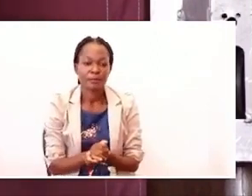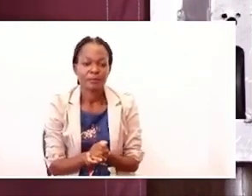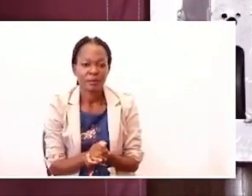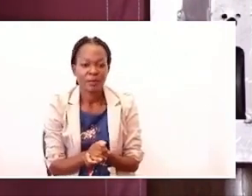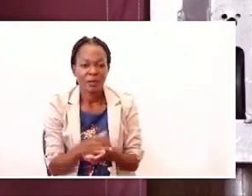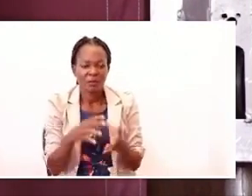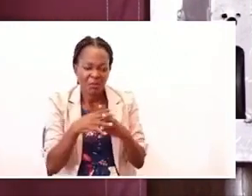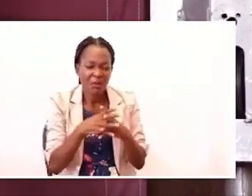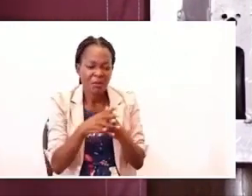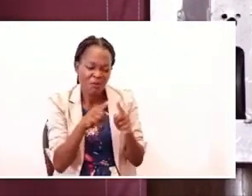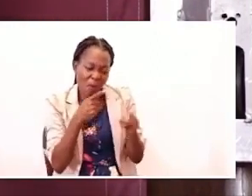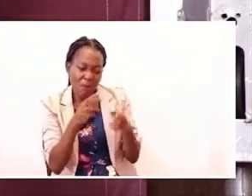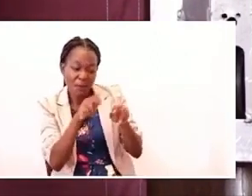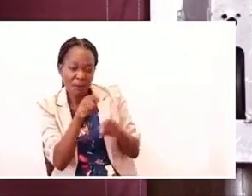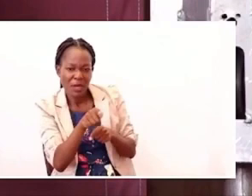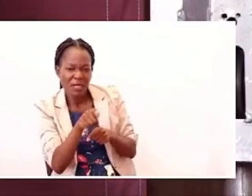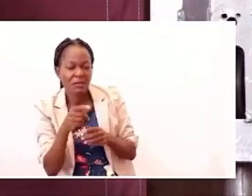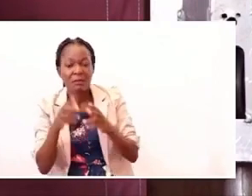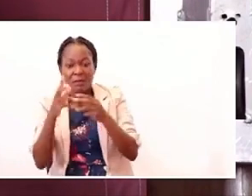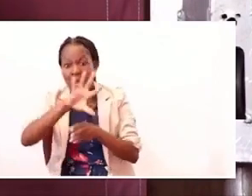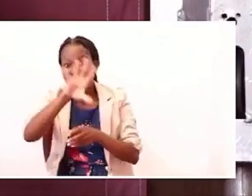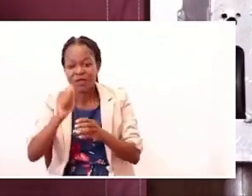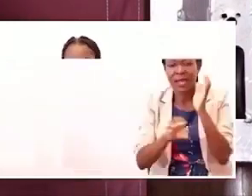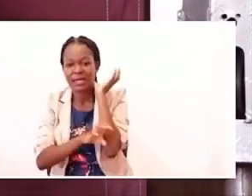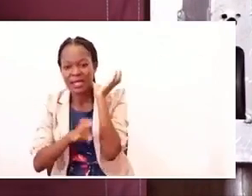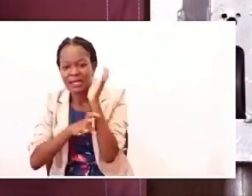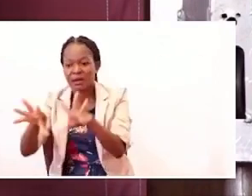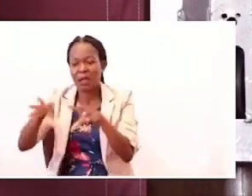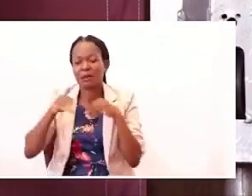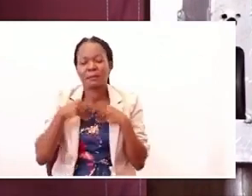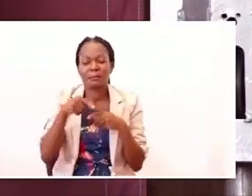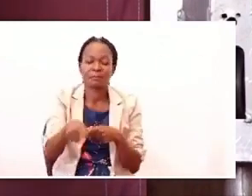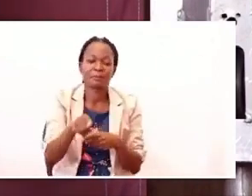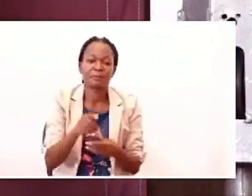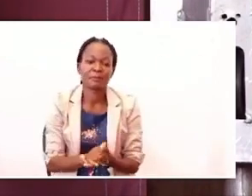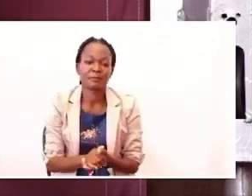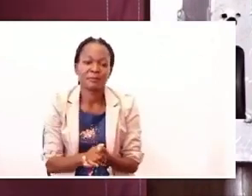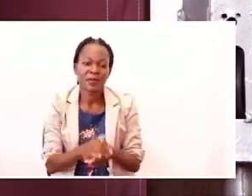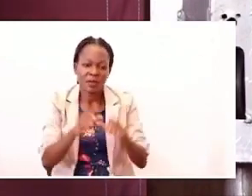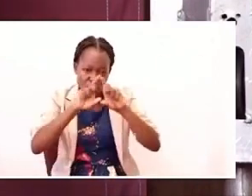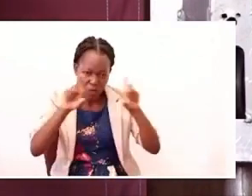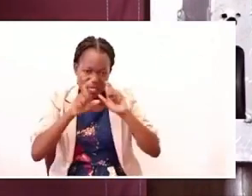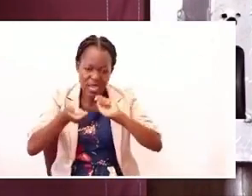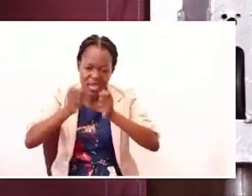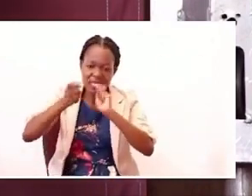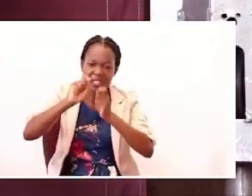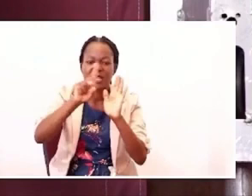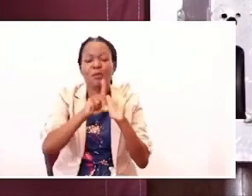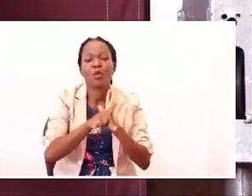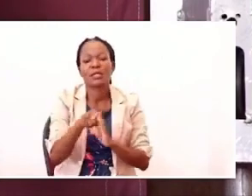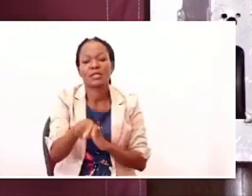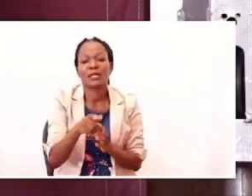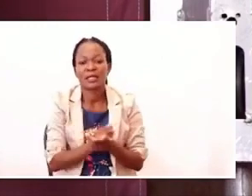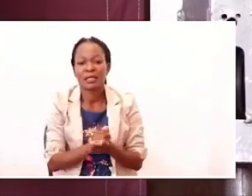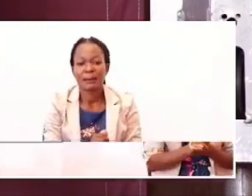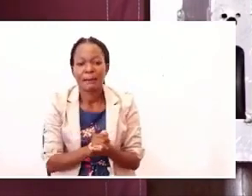of the Begg report that African countries therefore adopted the structural adjustment policies. But when they did